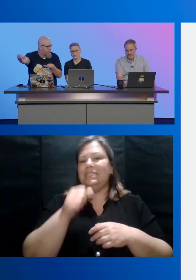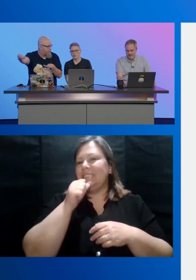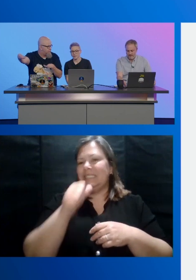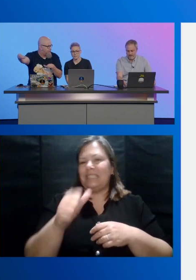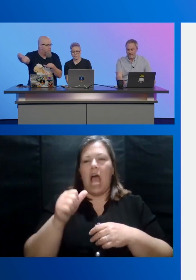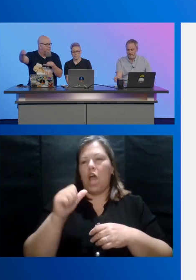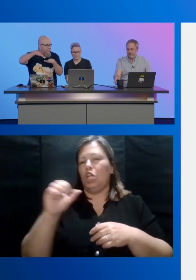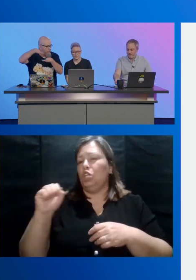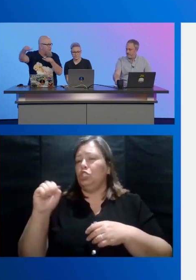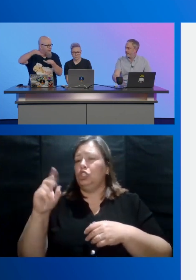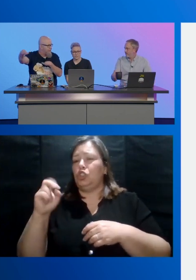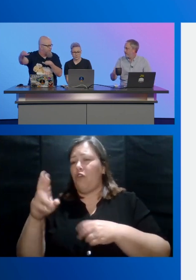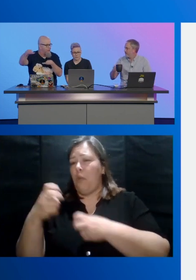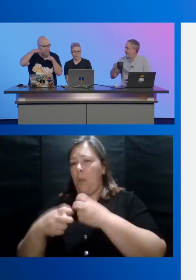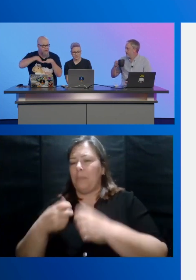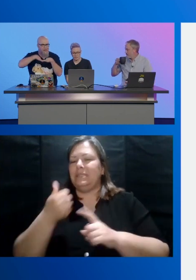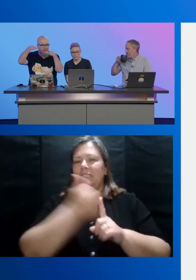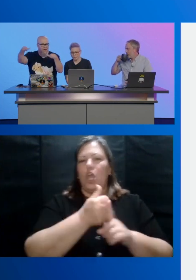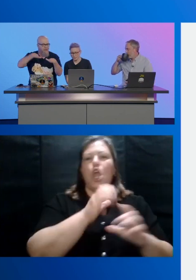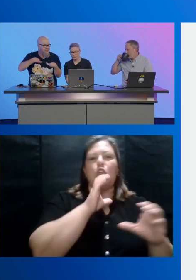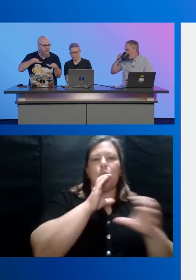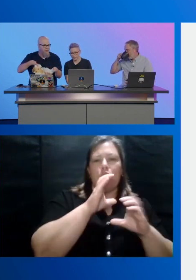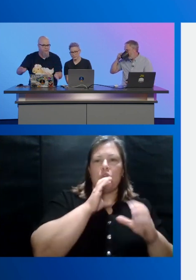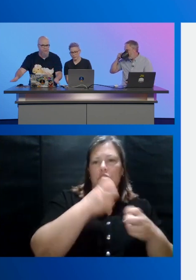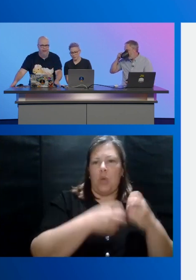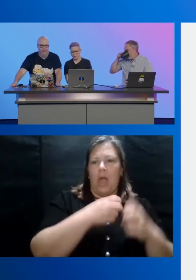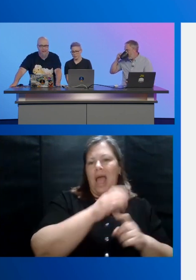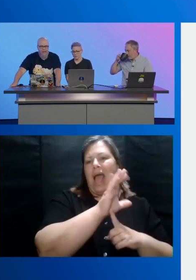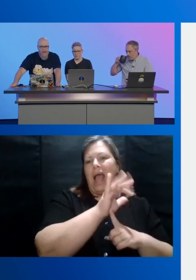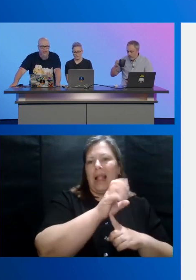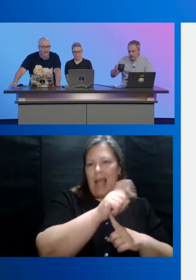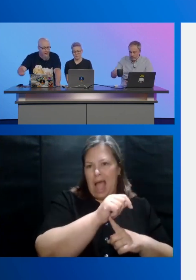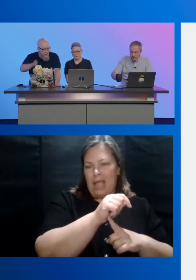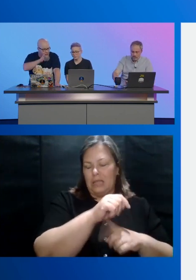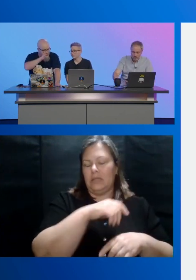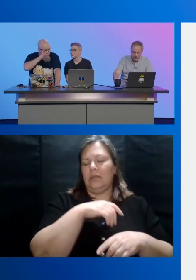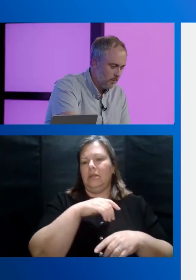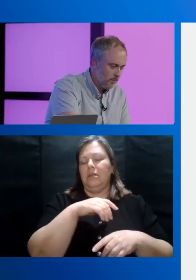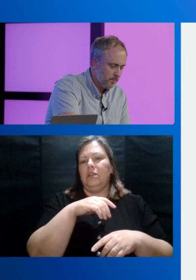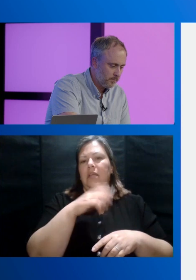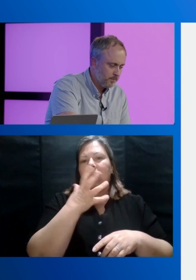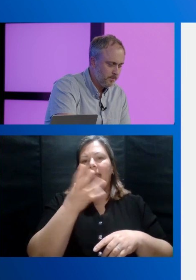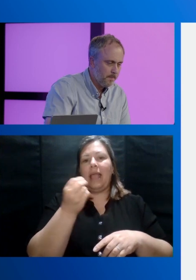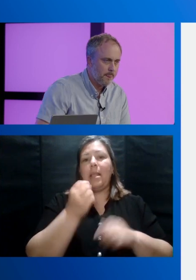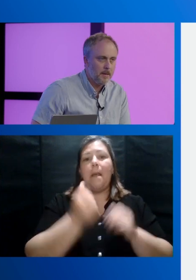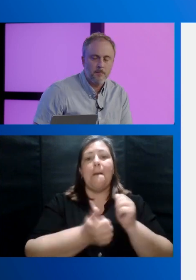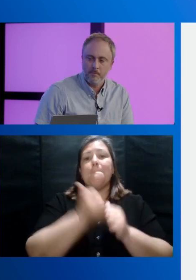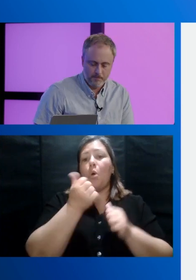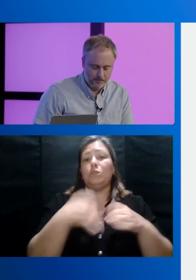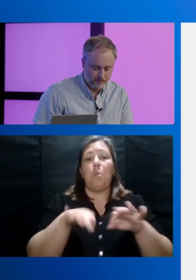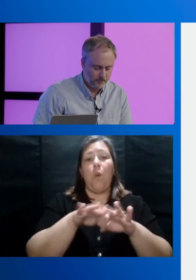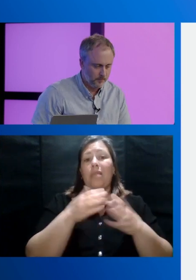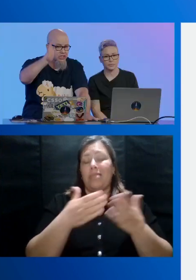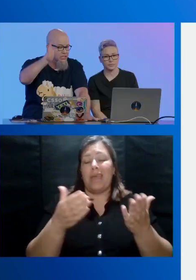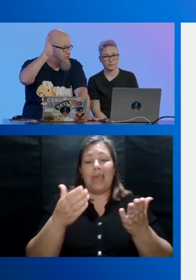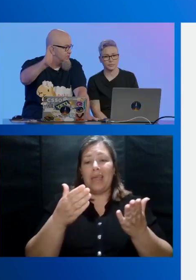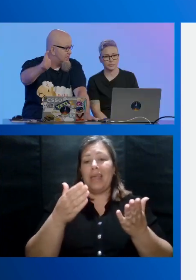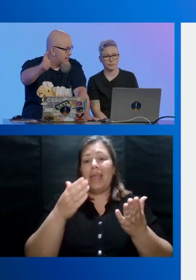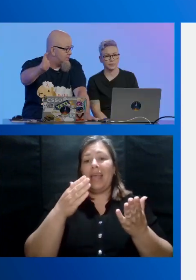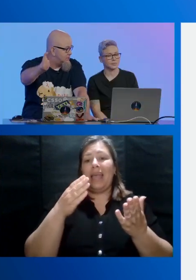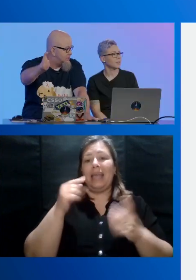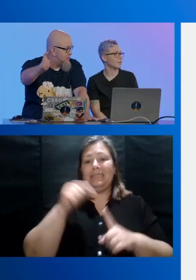problem. It's client. It's a communication problem. The client not understanding what's coming back. And the most important thing I'll tell you here is the sentiment